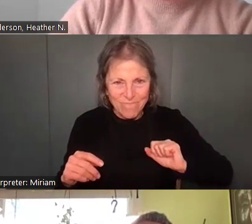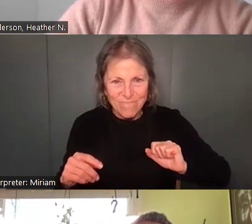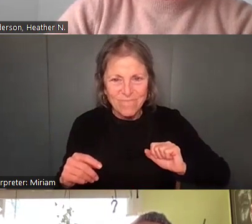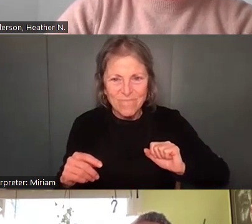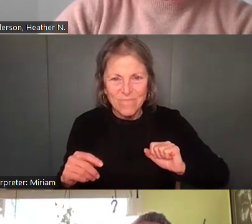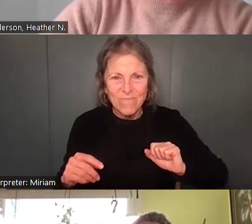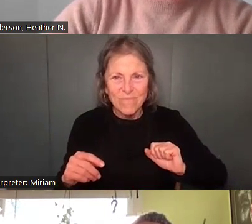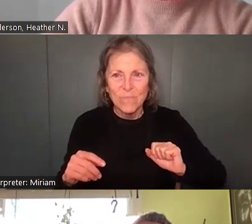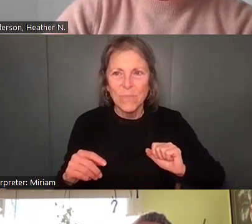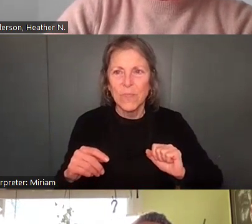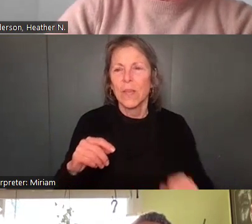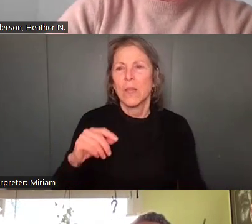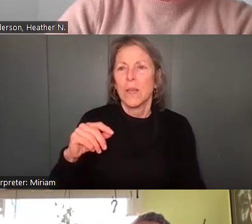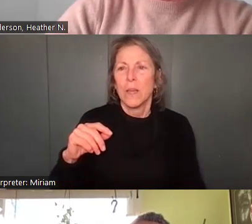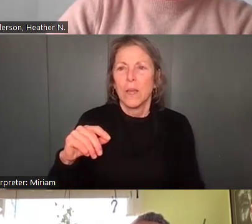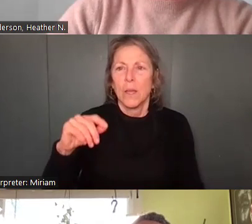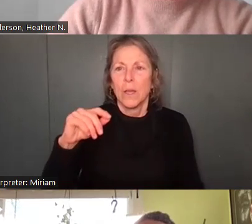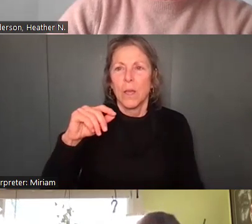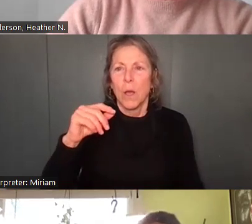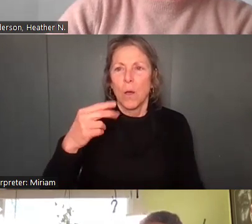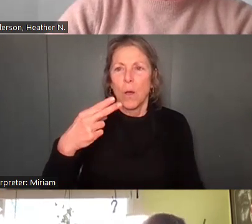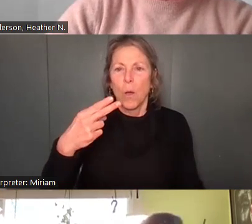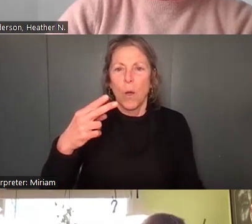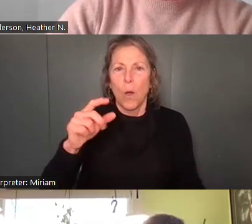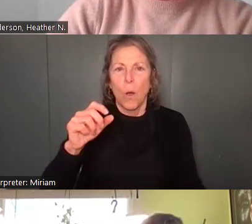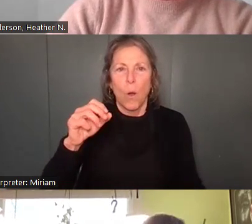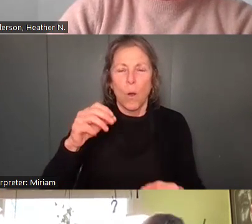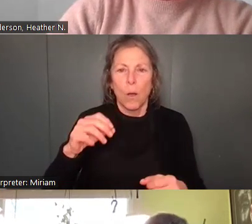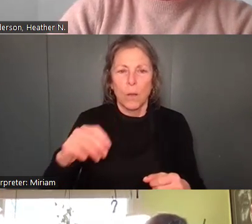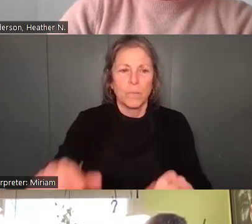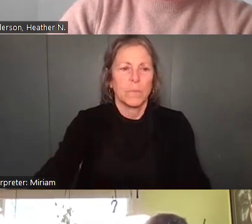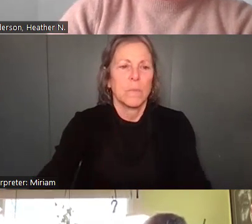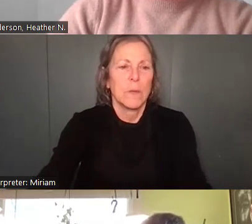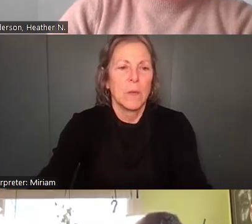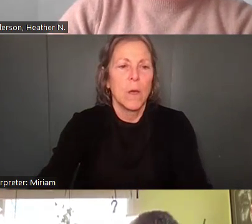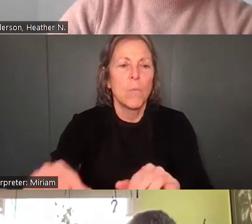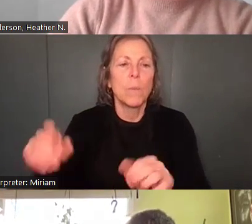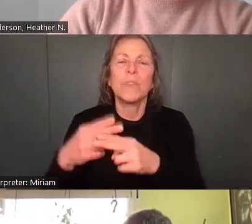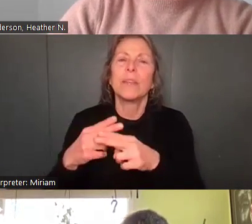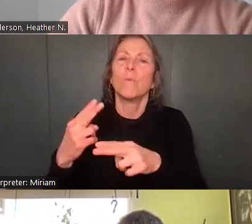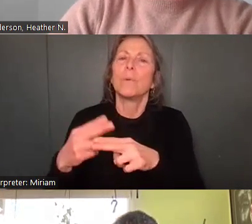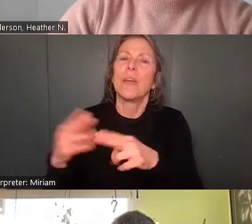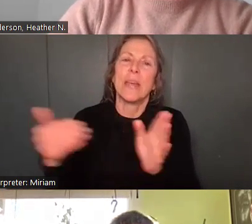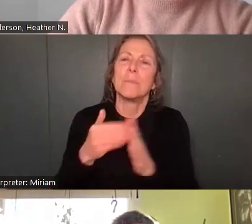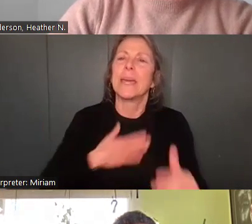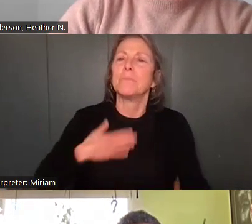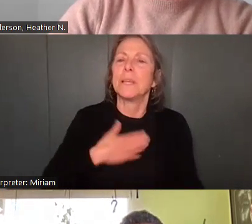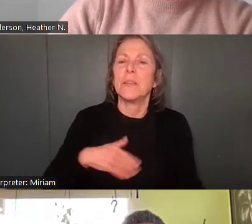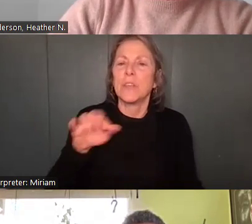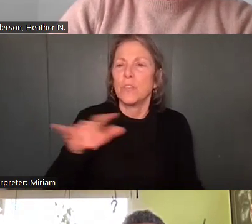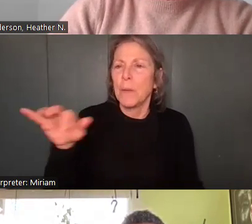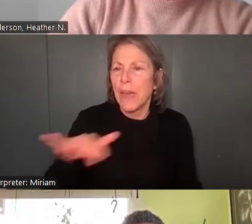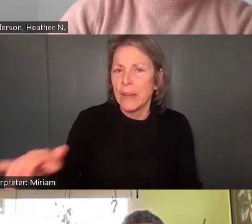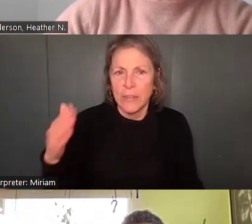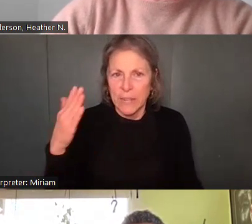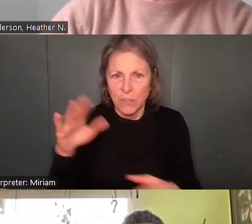Okay. Paula Macas Bechart is another. We have 4 total. What was the name Paula. again, please?